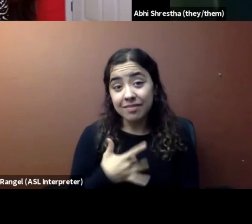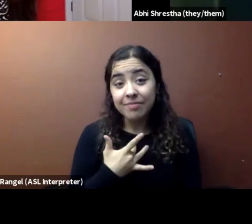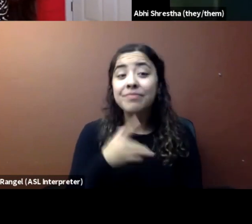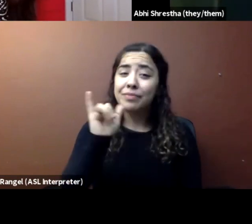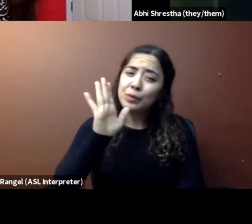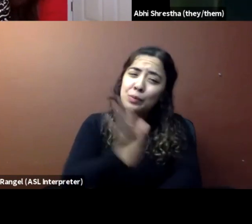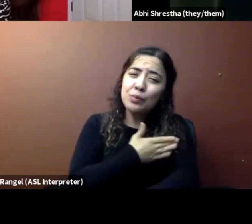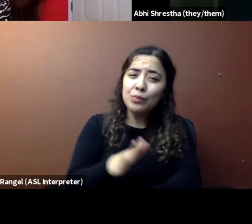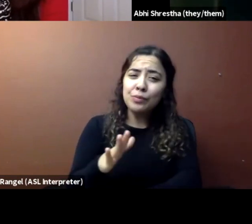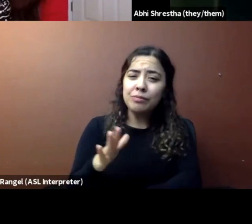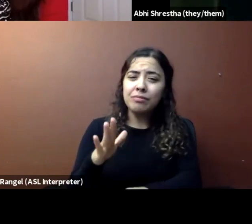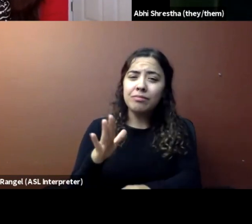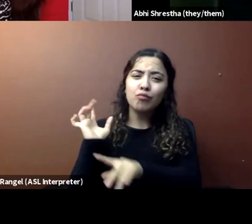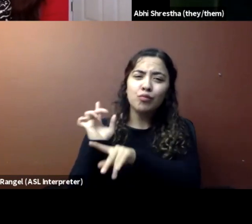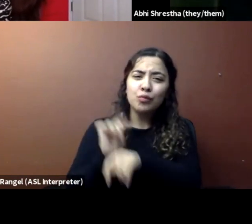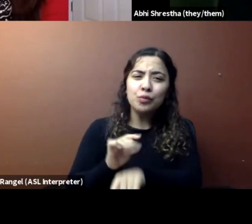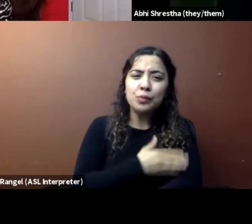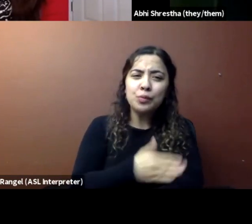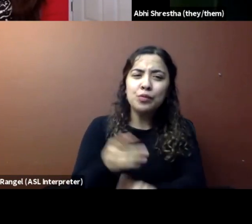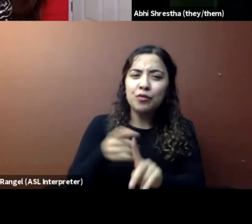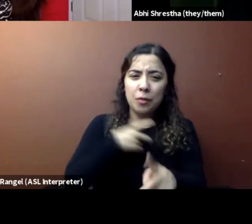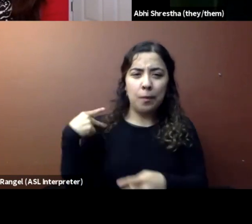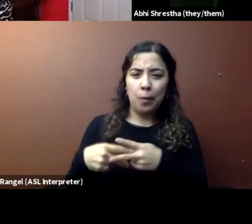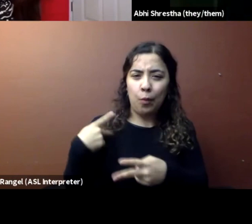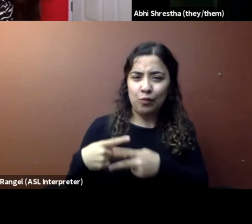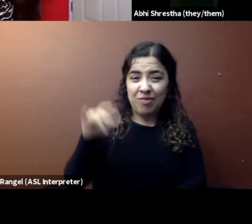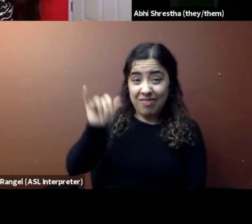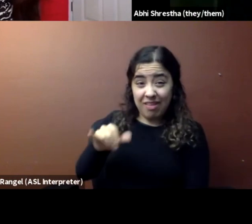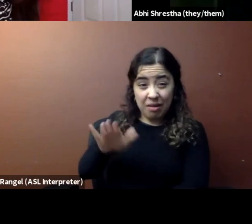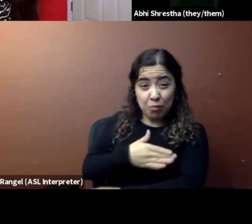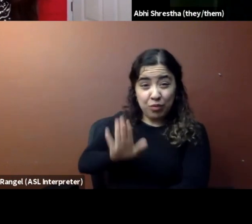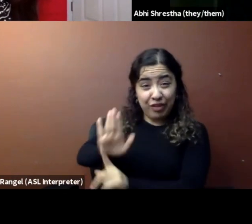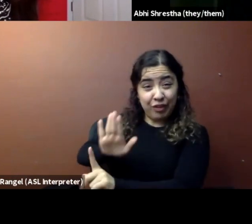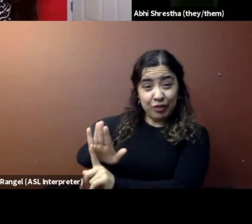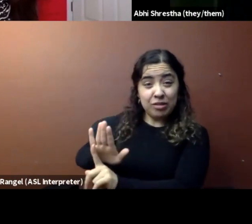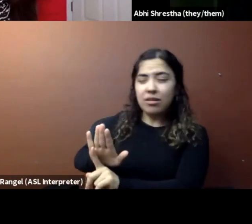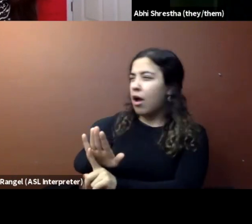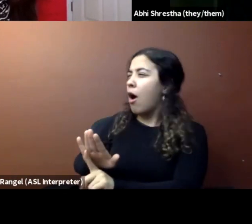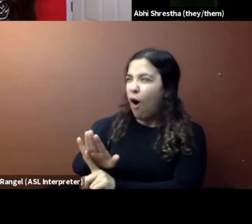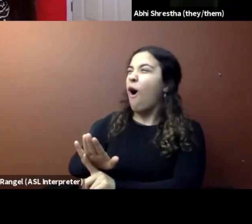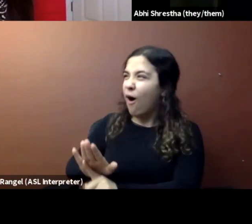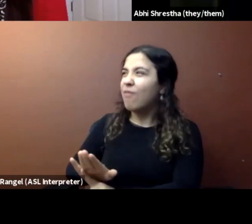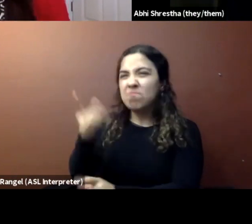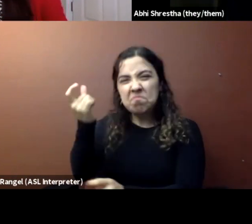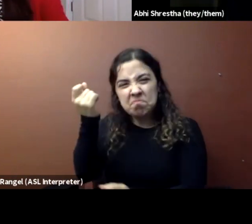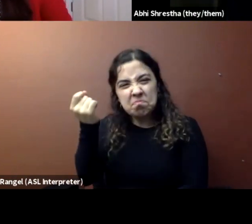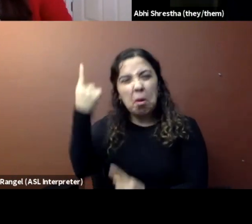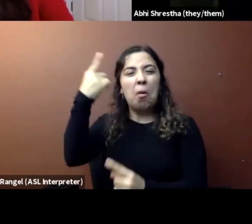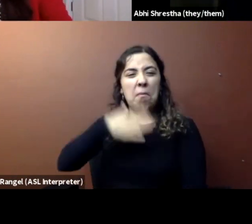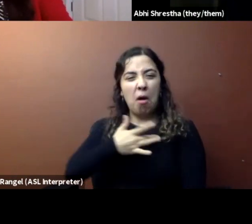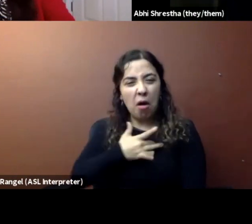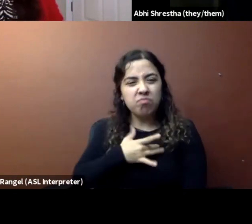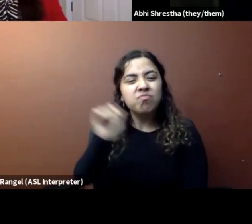traditional fado music from Portugal, and I was like, yep, that makes sense to me. Yeah. Mm-hmm.